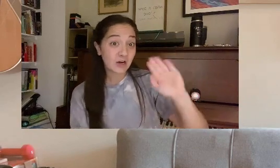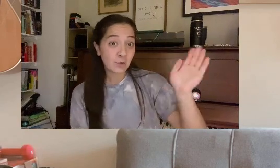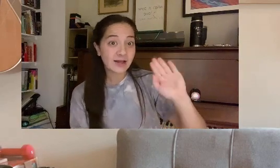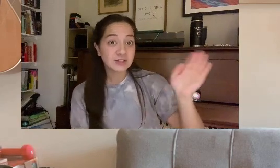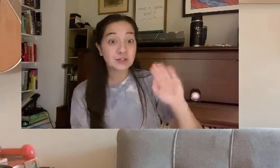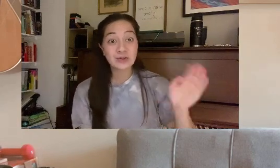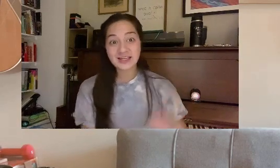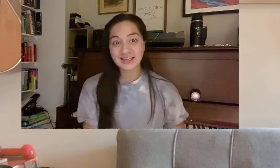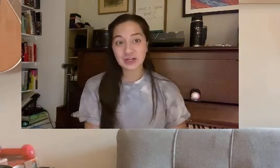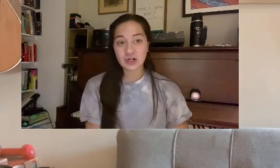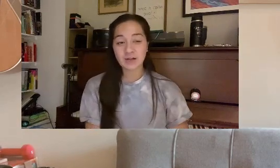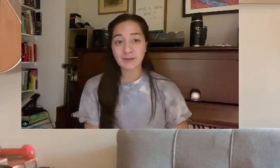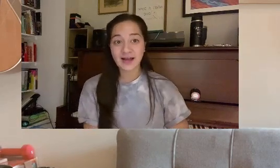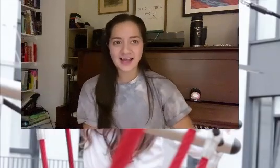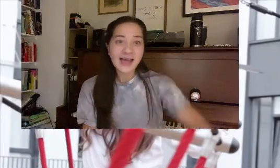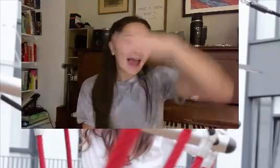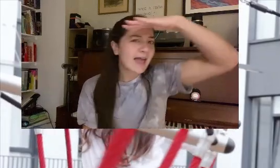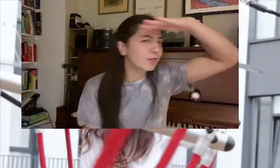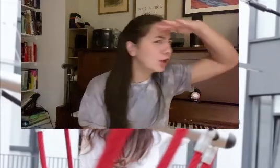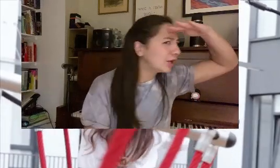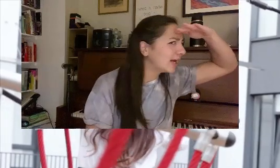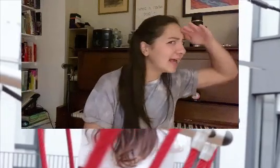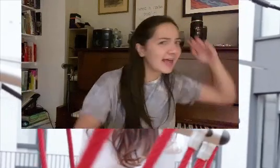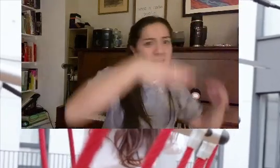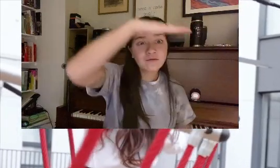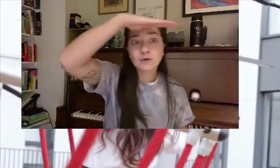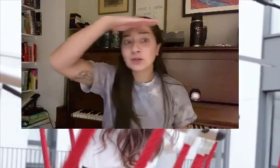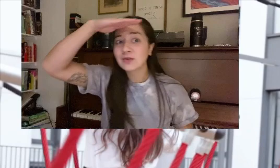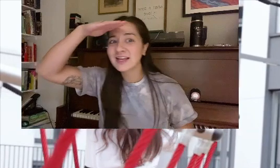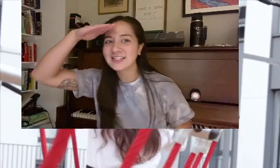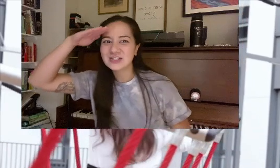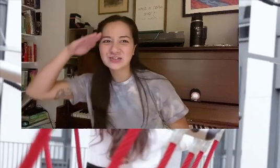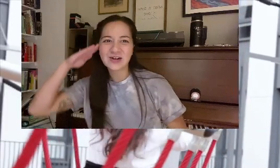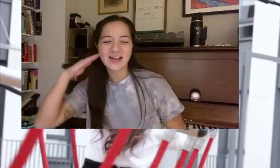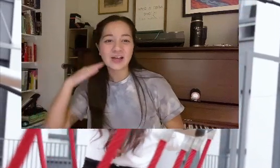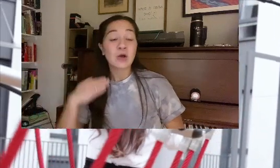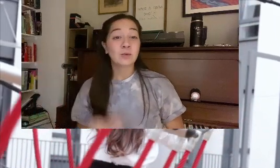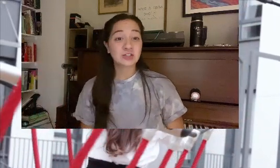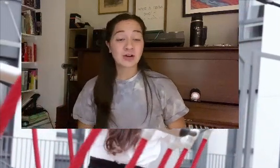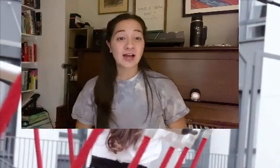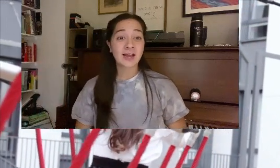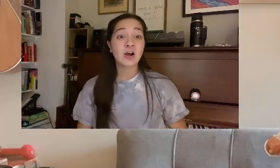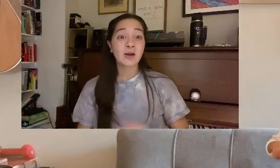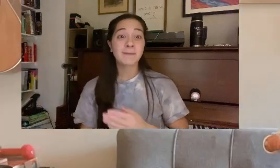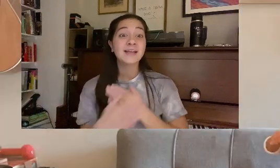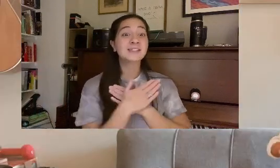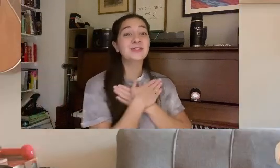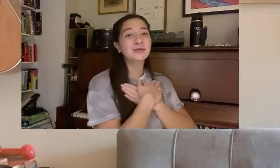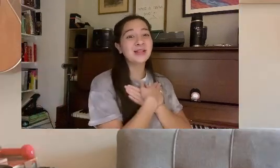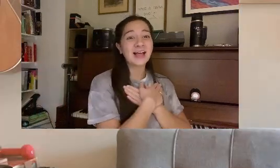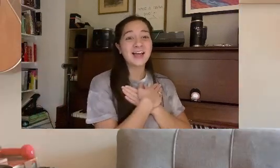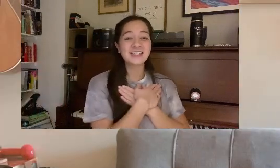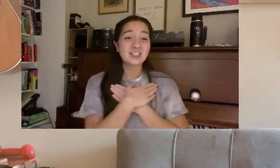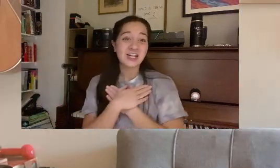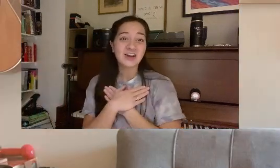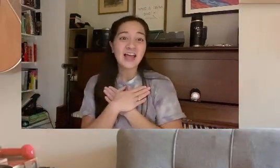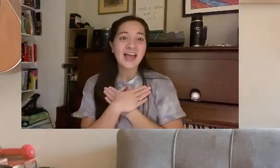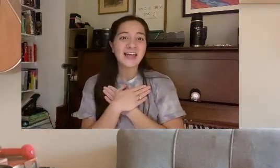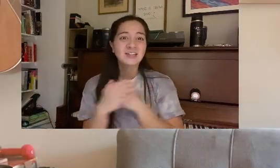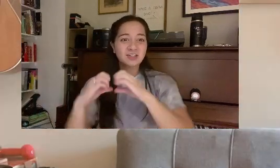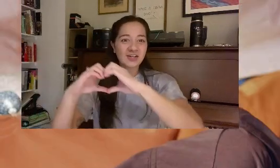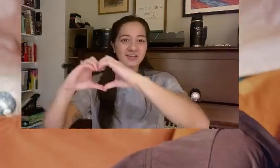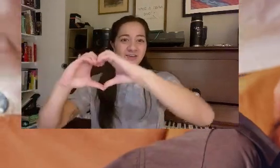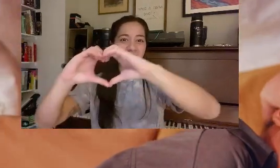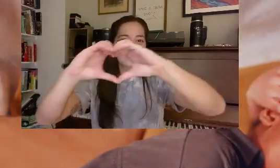say farewell to the year gone by and look ahead to new things to try. We'll try our best to be kind and